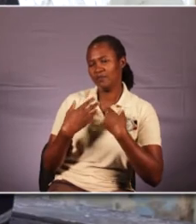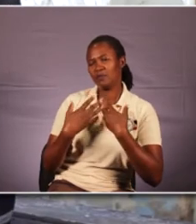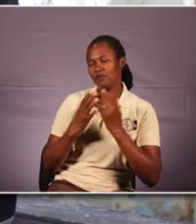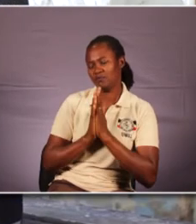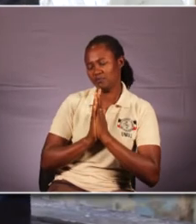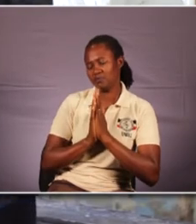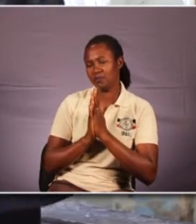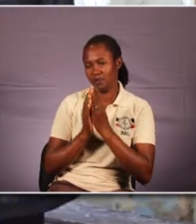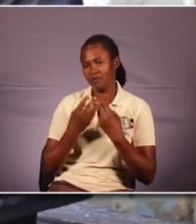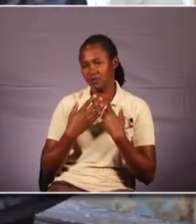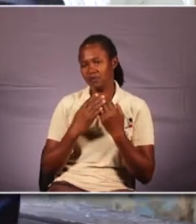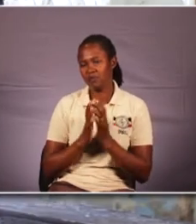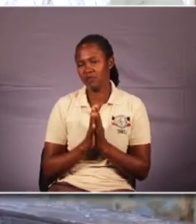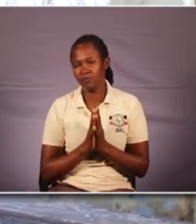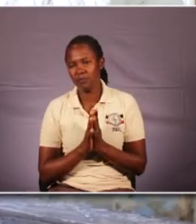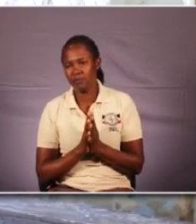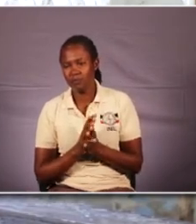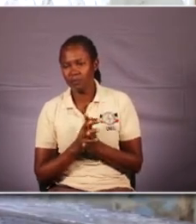I'll just have it. It's fine.